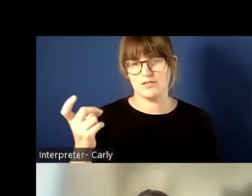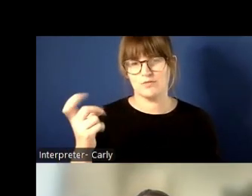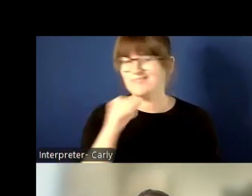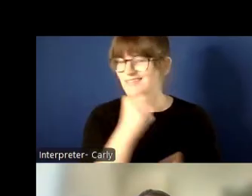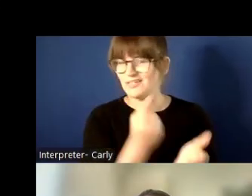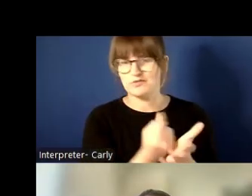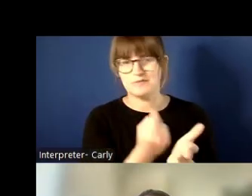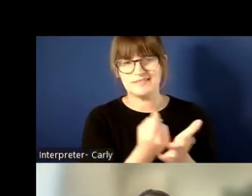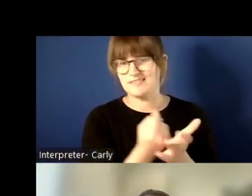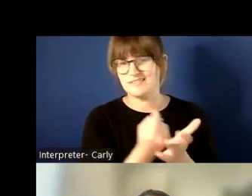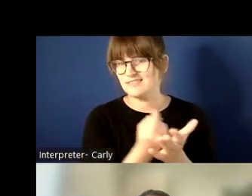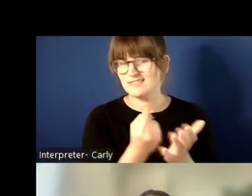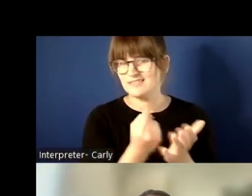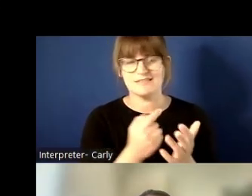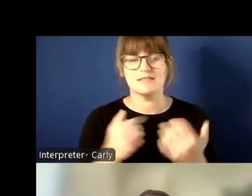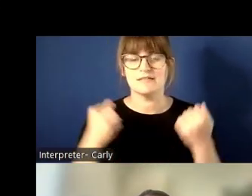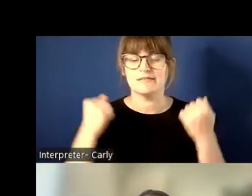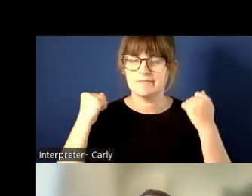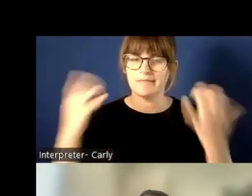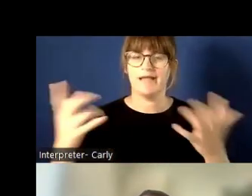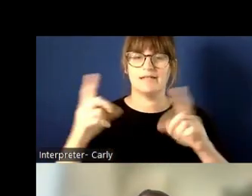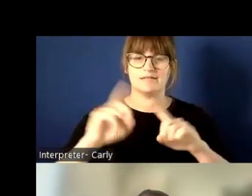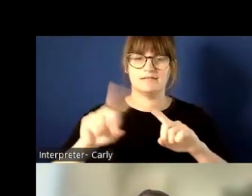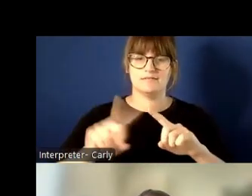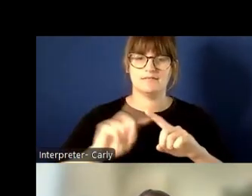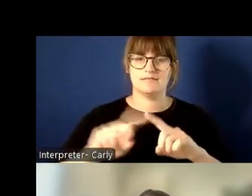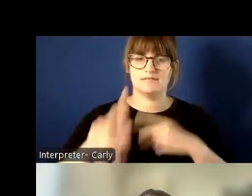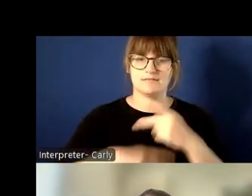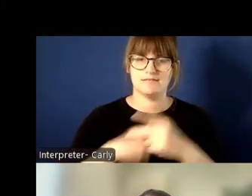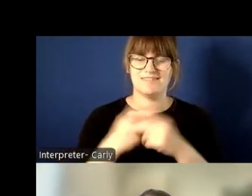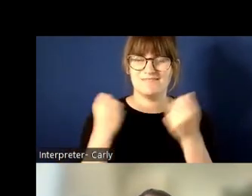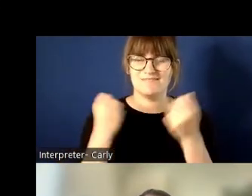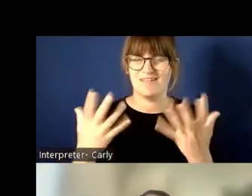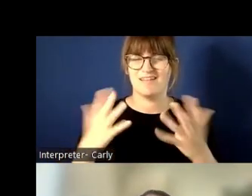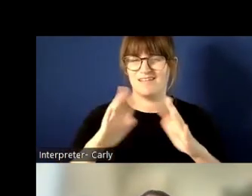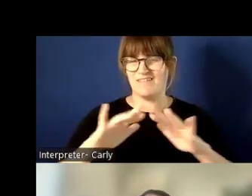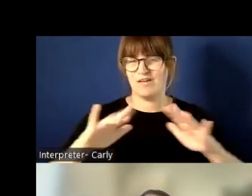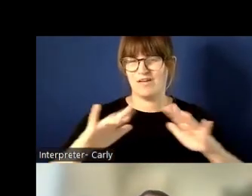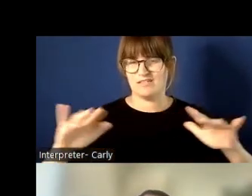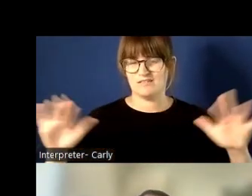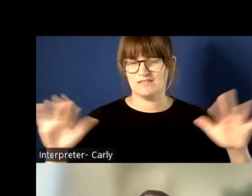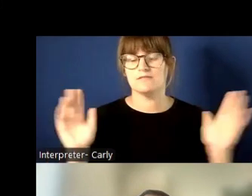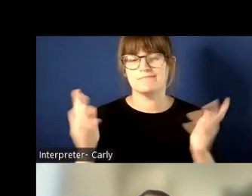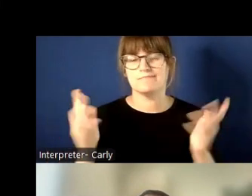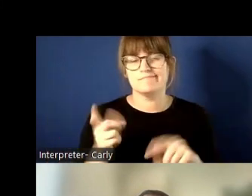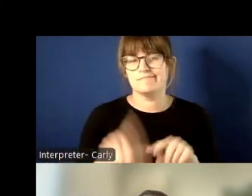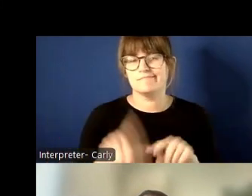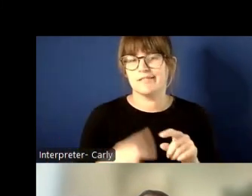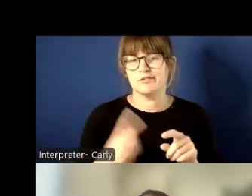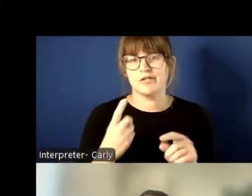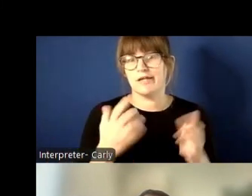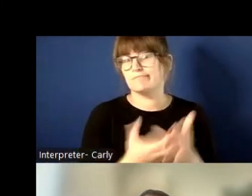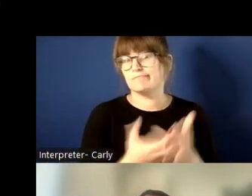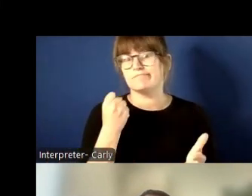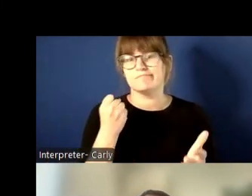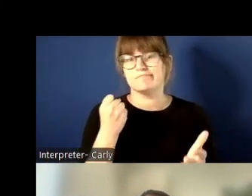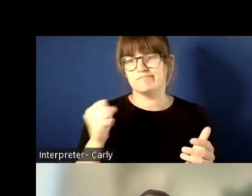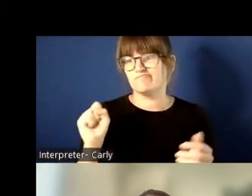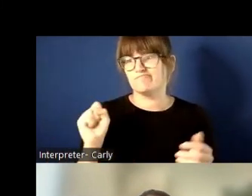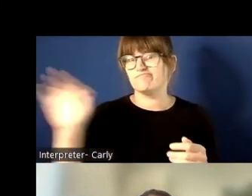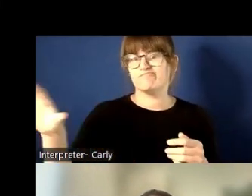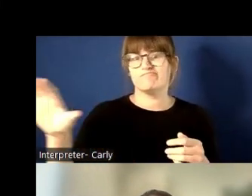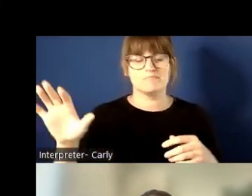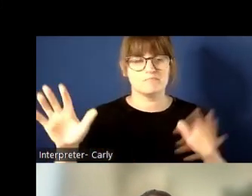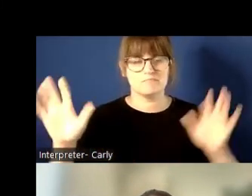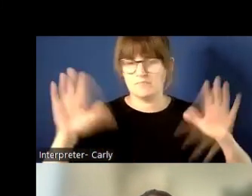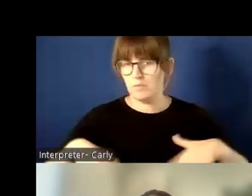so many different types of skin cancer and so many variations within each skin cancer that you really want to know what you're treating first before you just